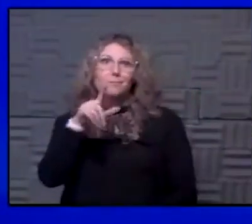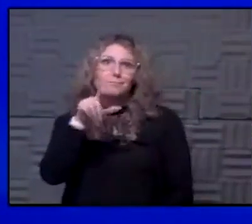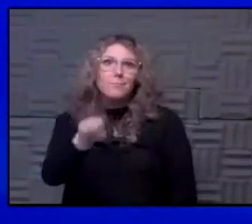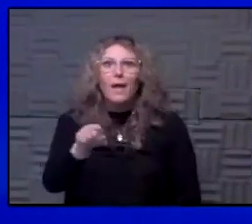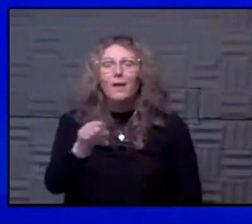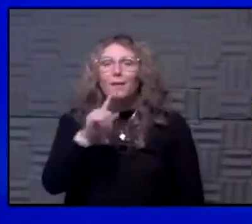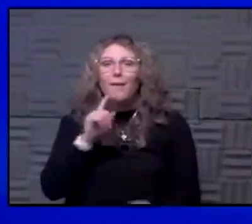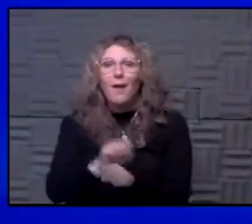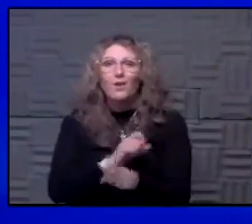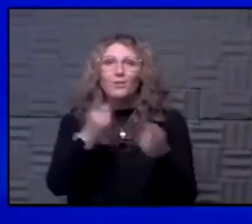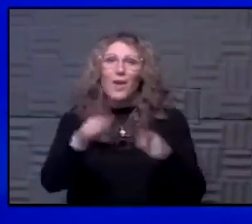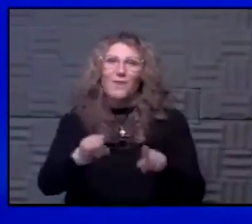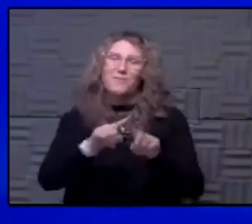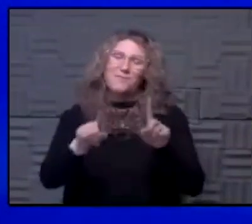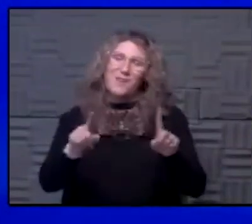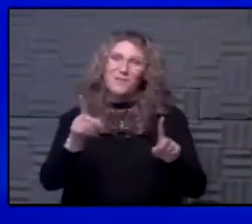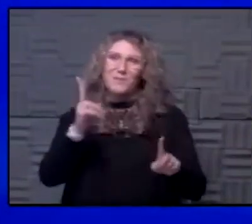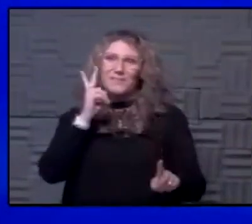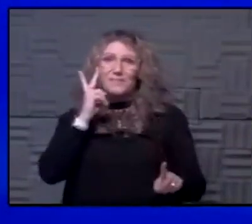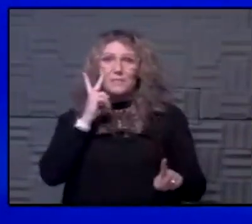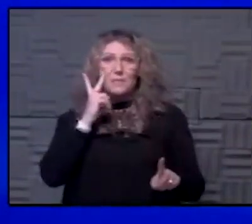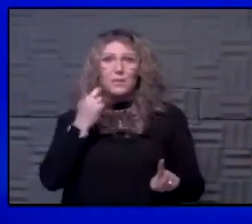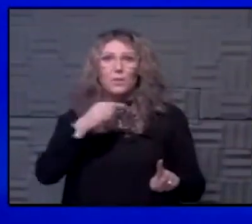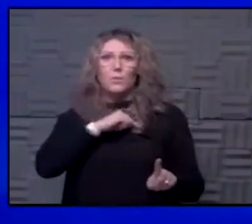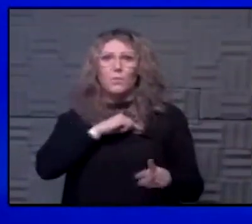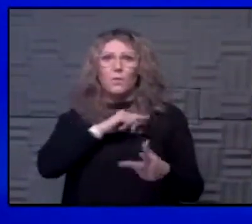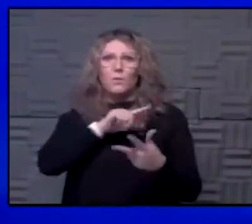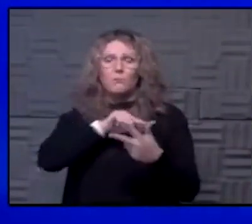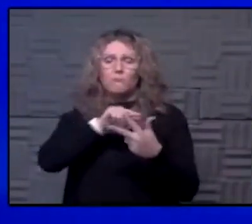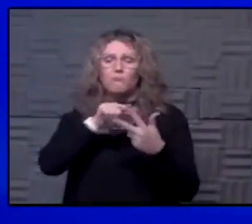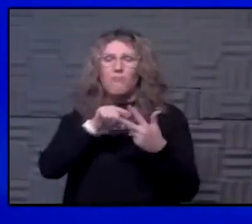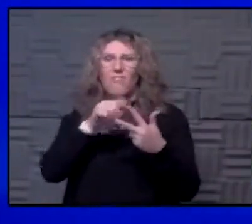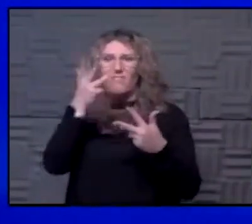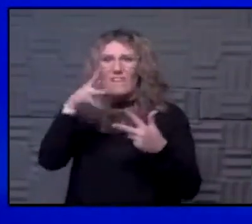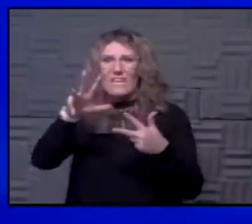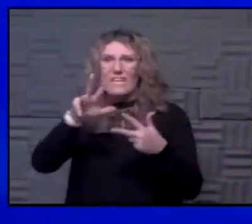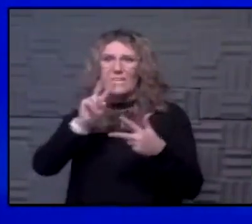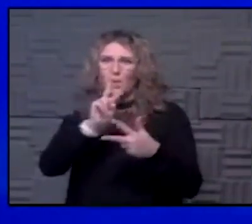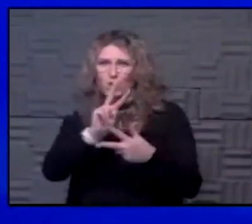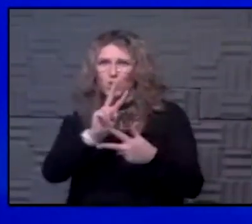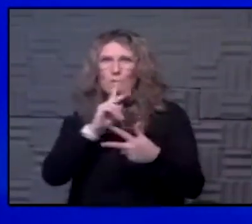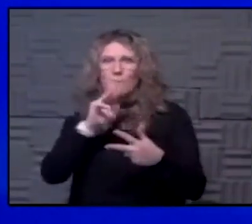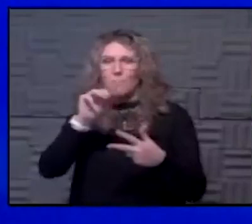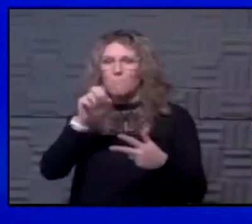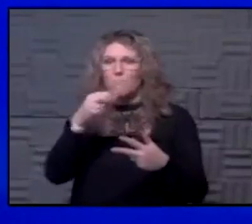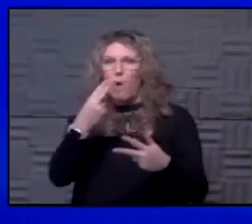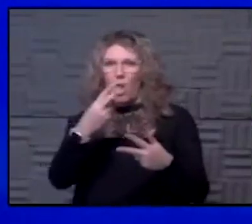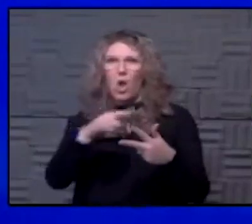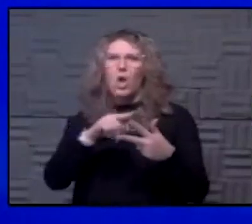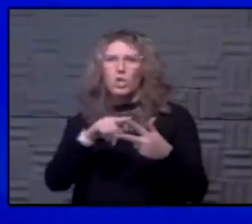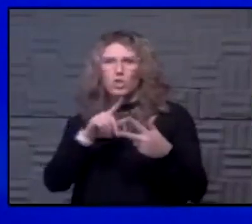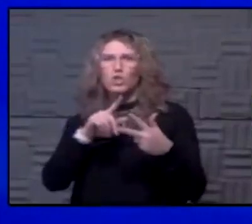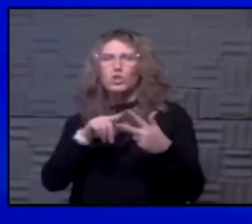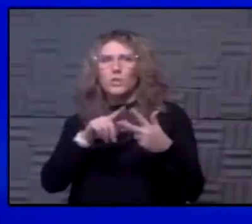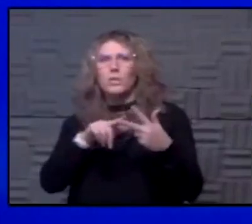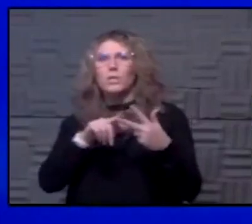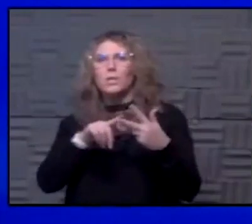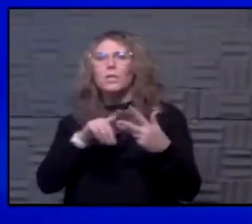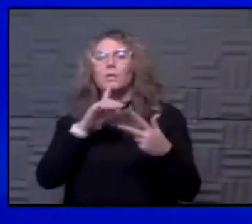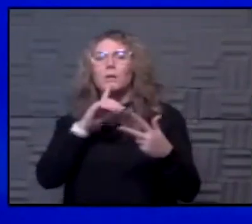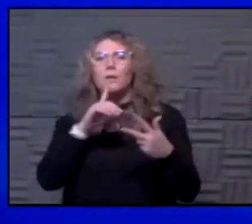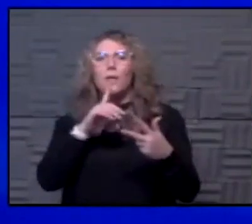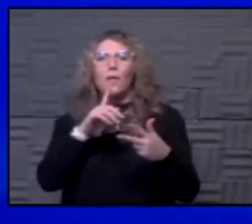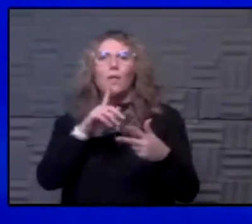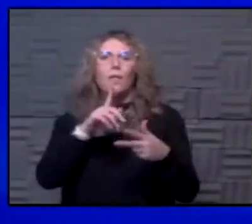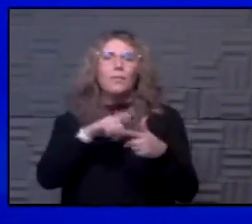wrong. We're going to get through phase 3, or phase 2, I think, sometime here in March and early April. And then I think we're going to have a very